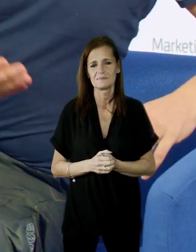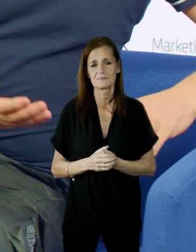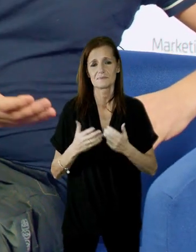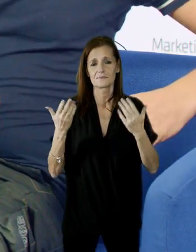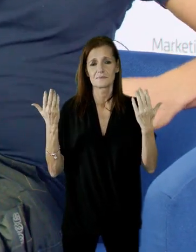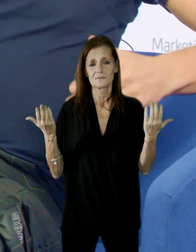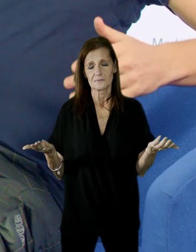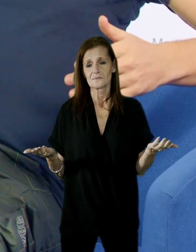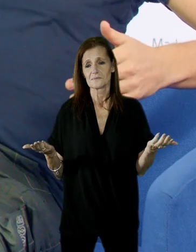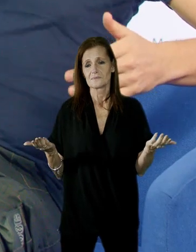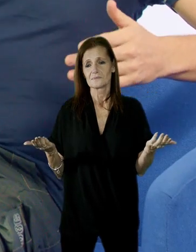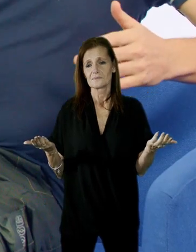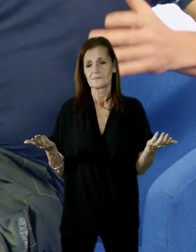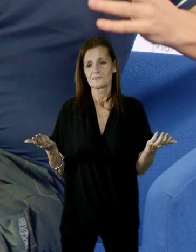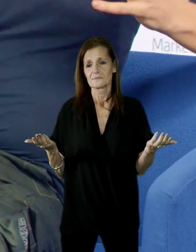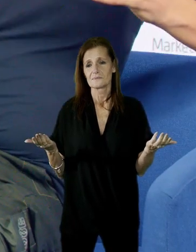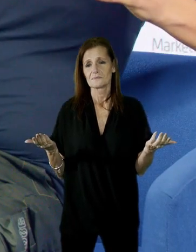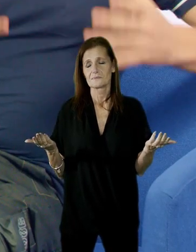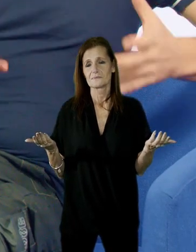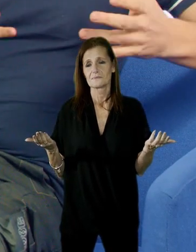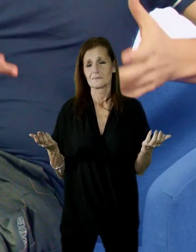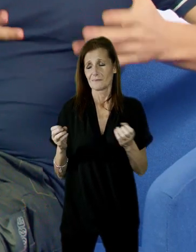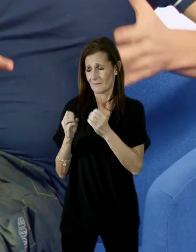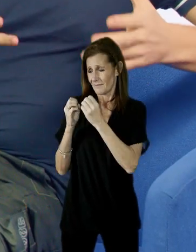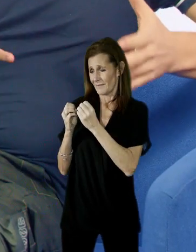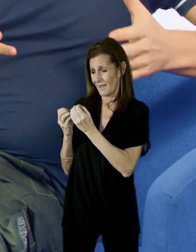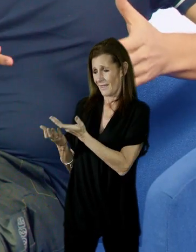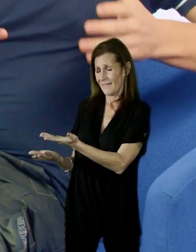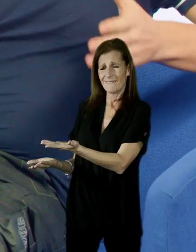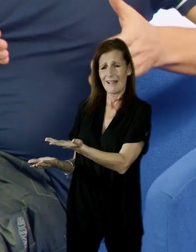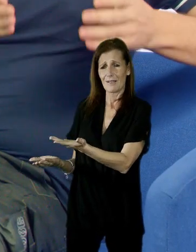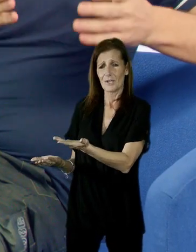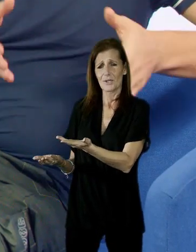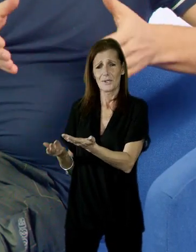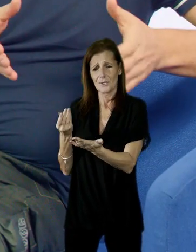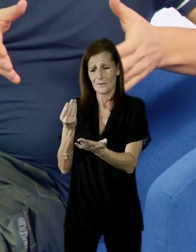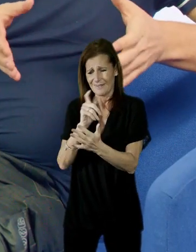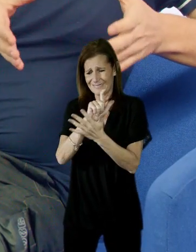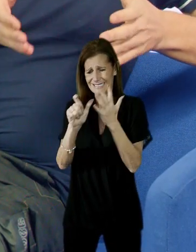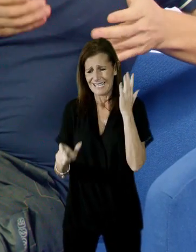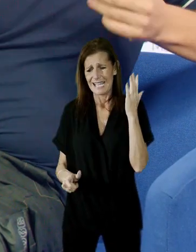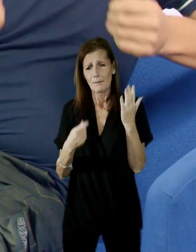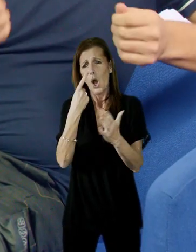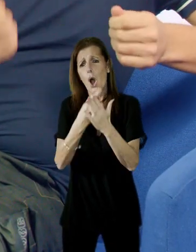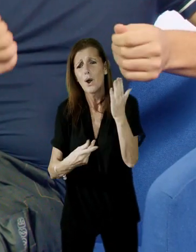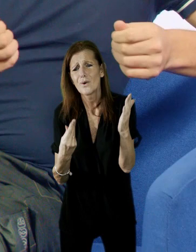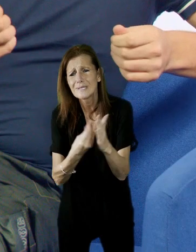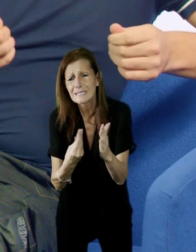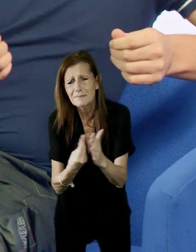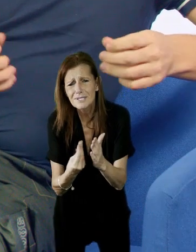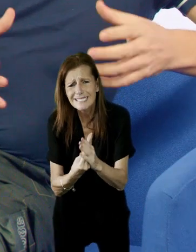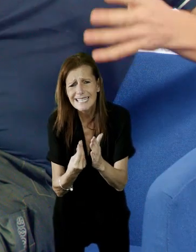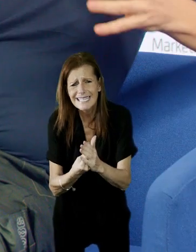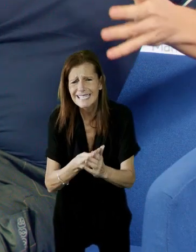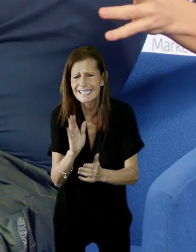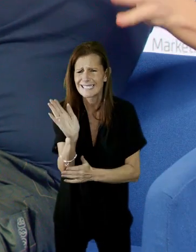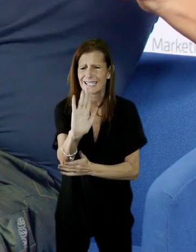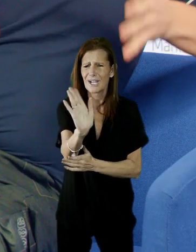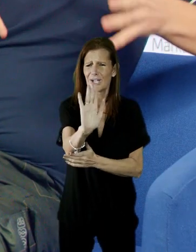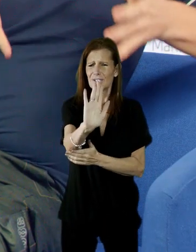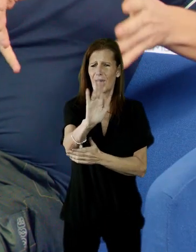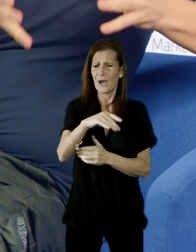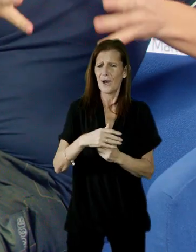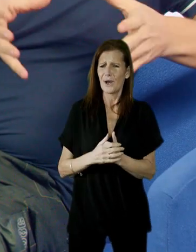So there you have it. The value of disabled people extends more than just money. The value